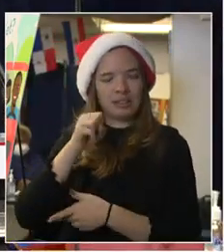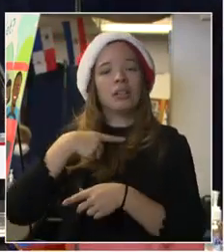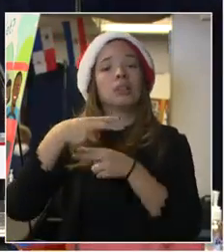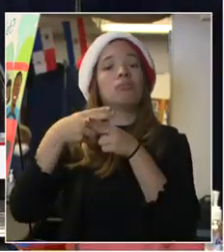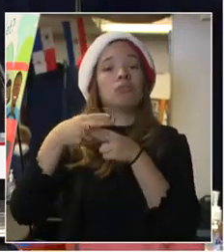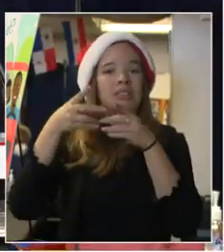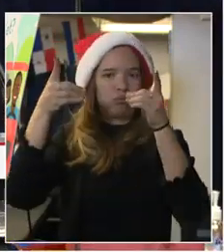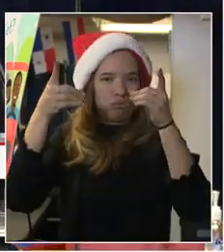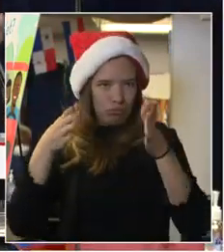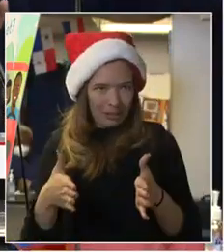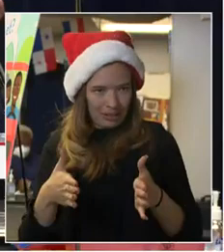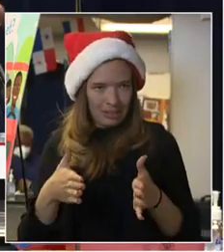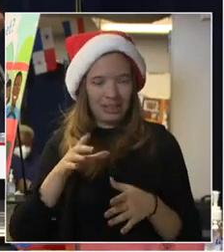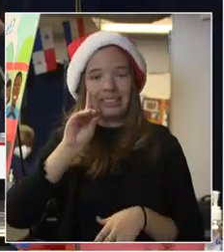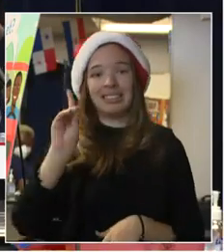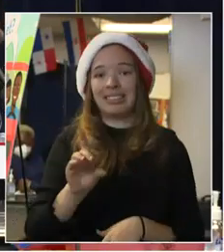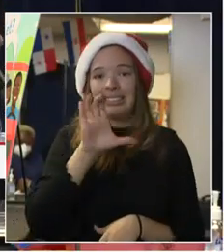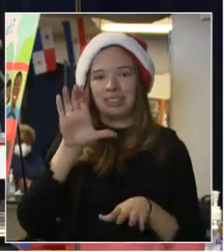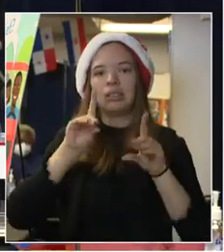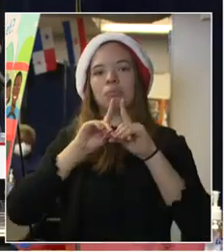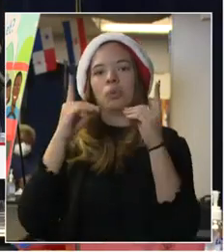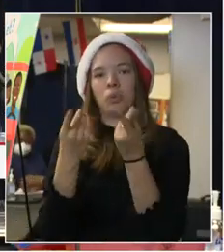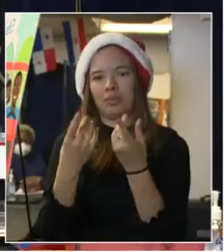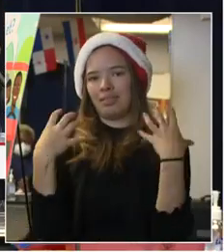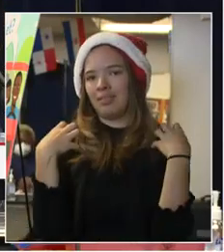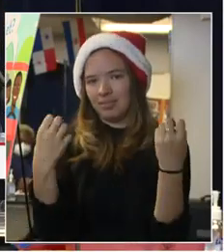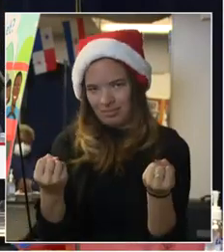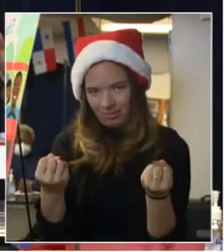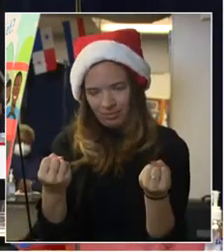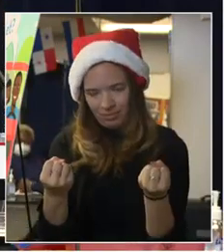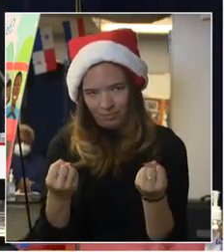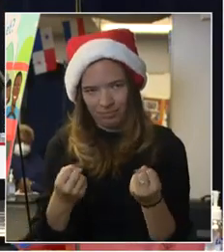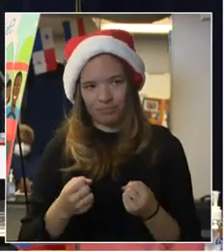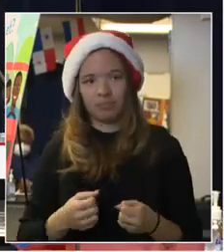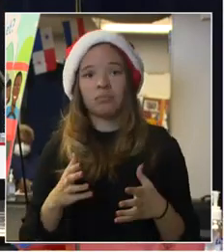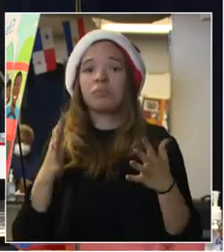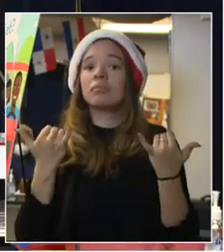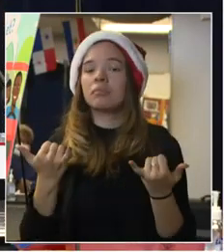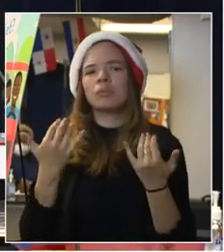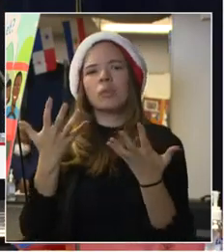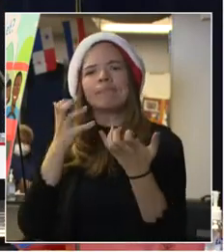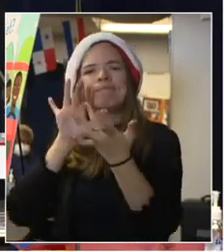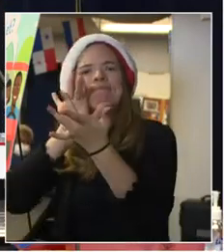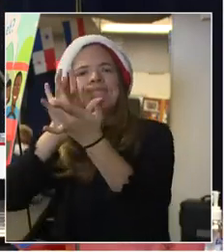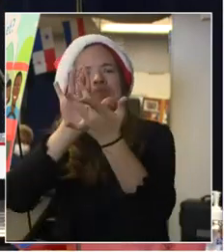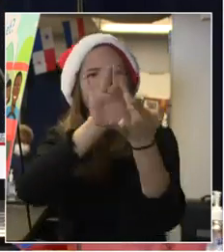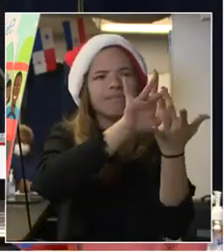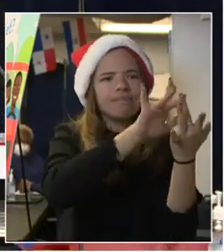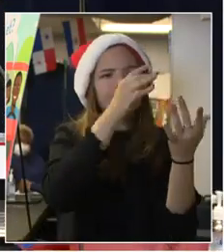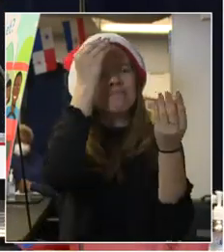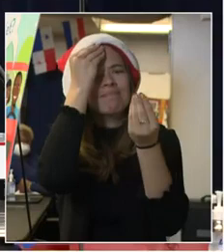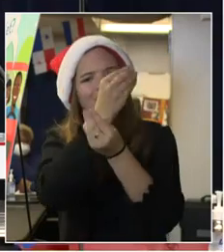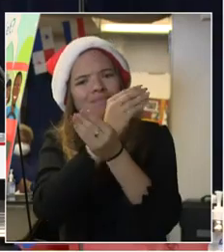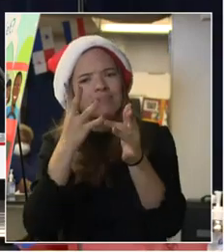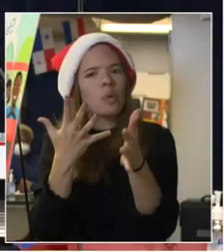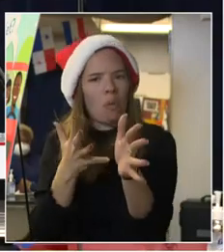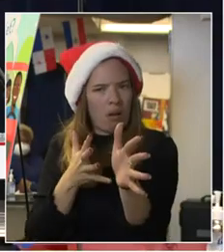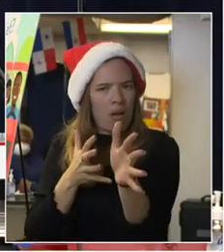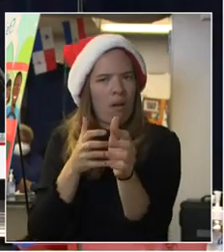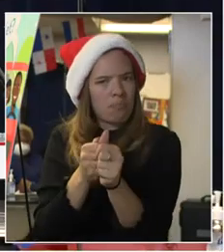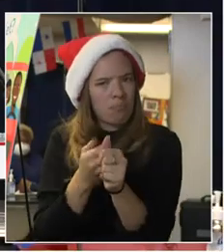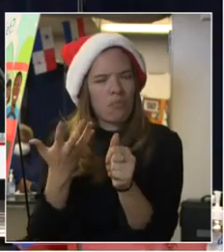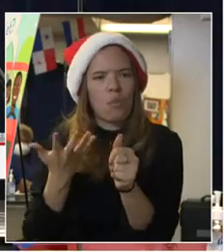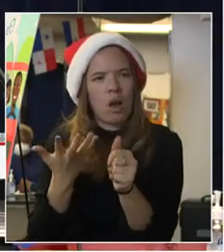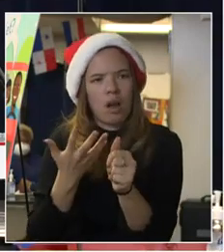Health. Today, I want to reach out to the community and provide updates on approaches to